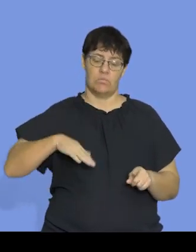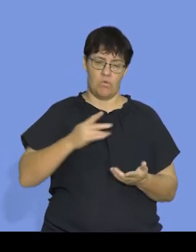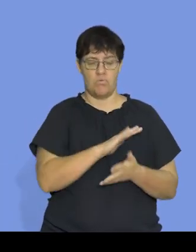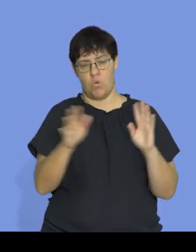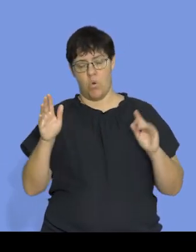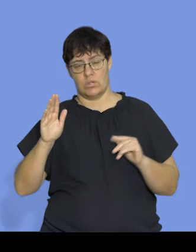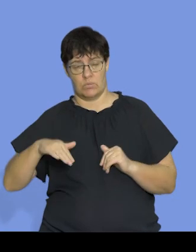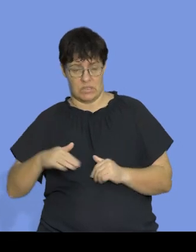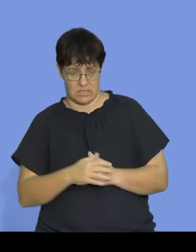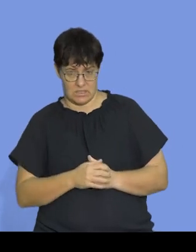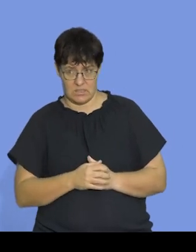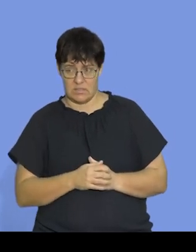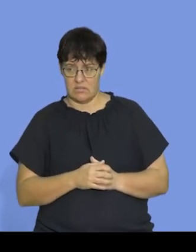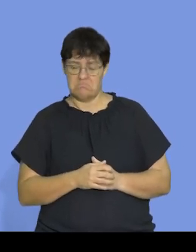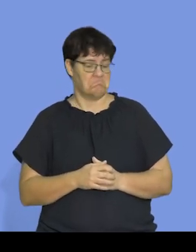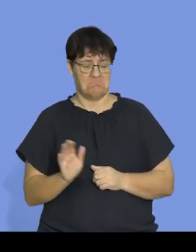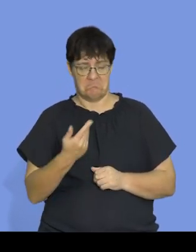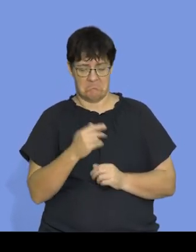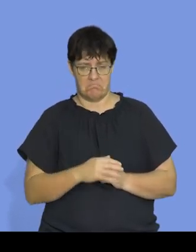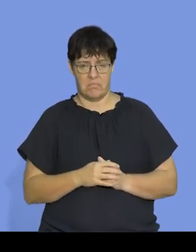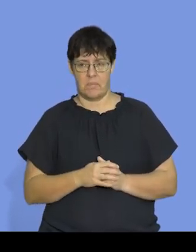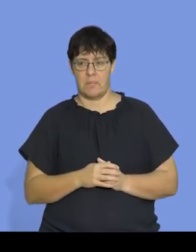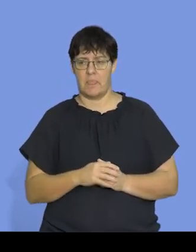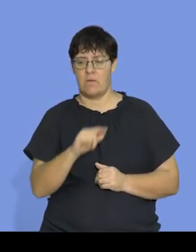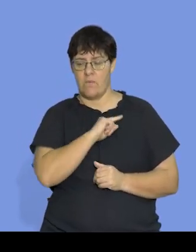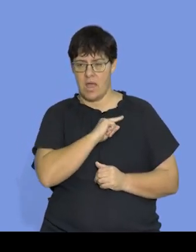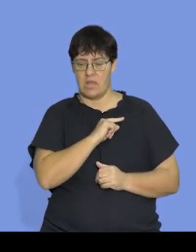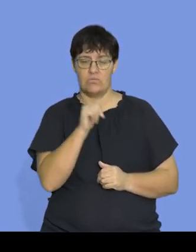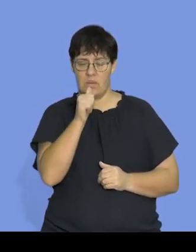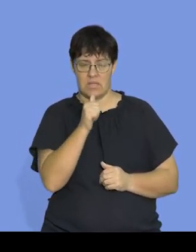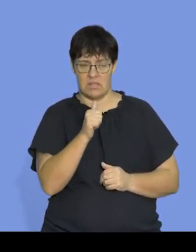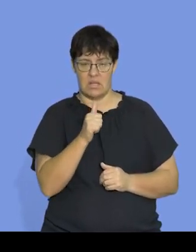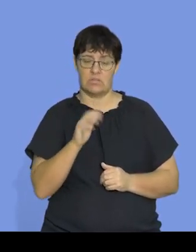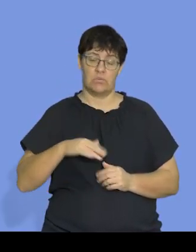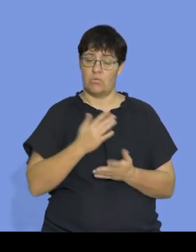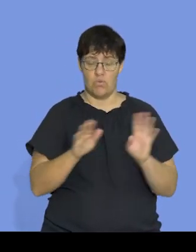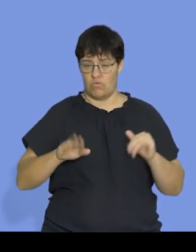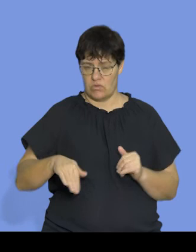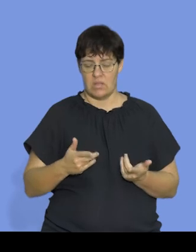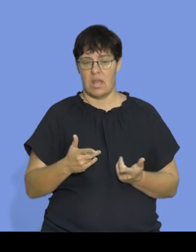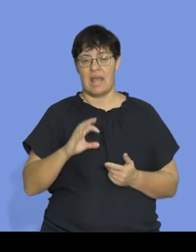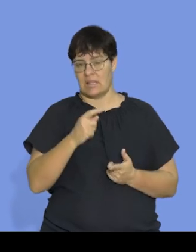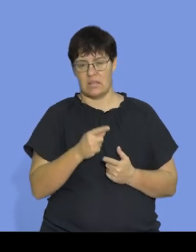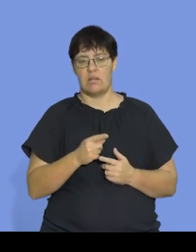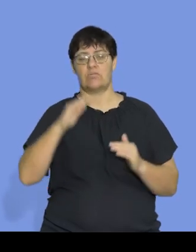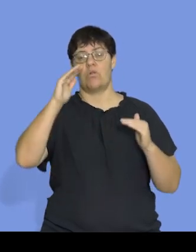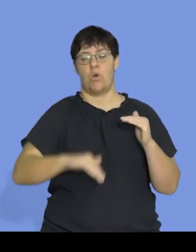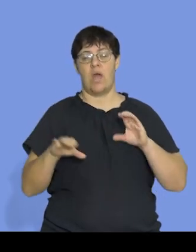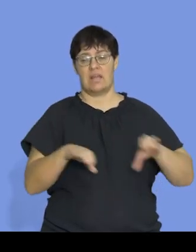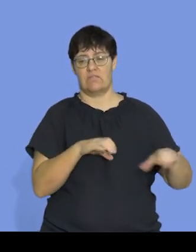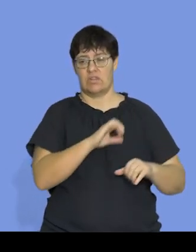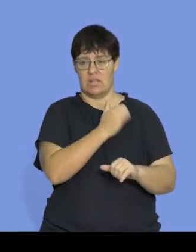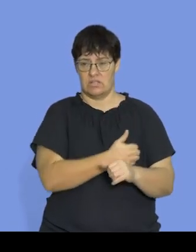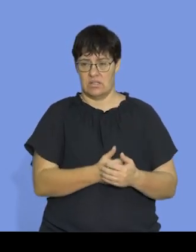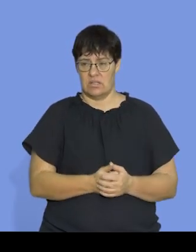non-spontaneous? Definitely not, okay? Because whether the reaction is spontaneous or not, a catalyst just lowers the activation energy. If it